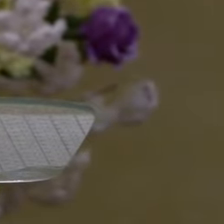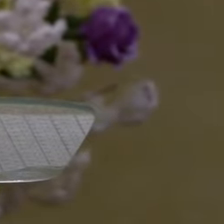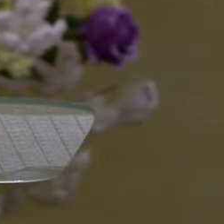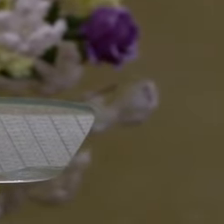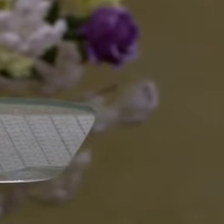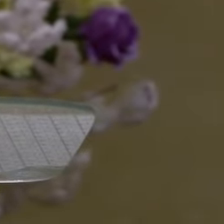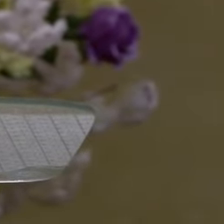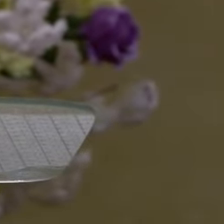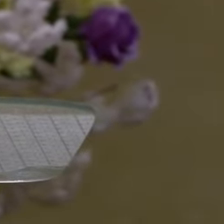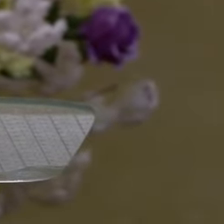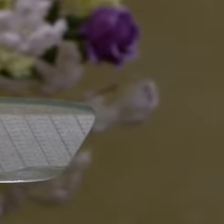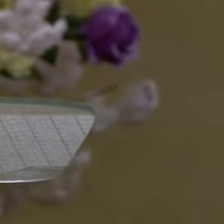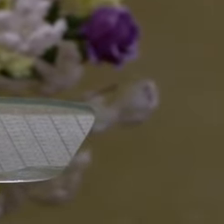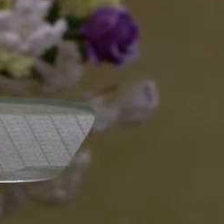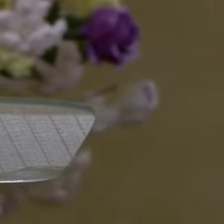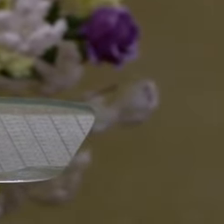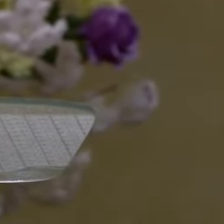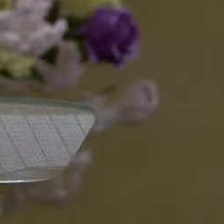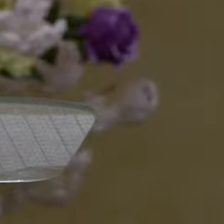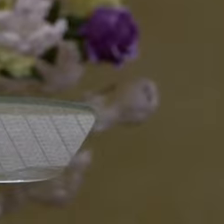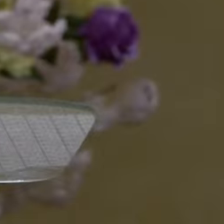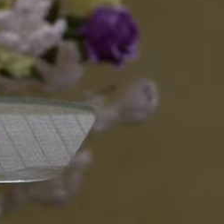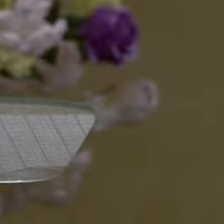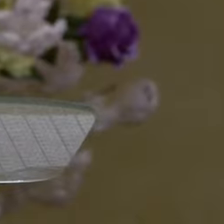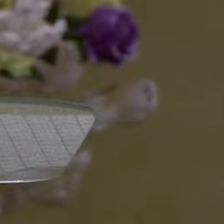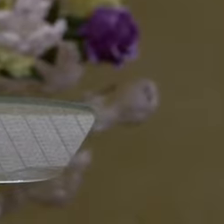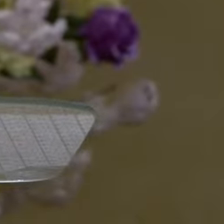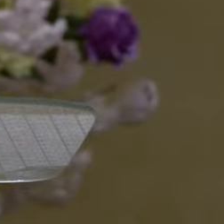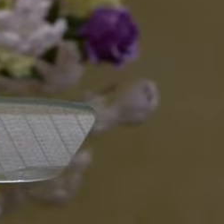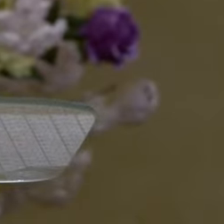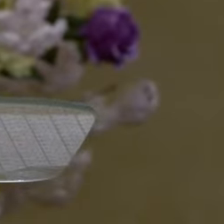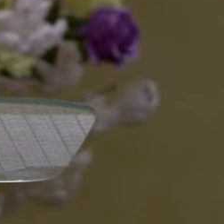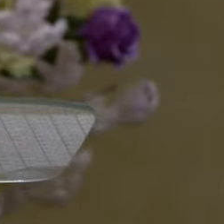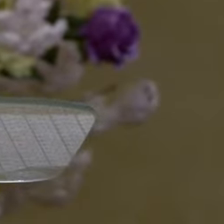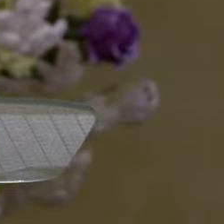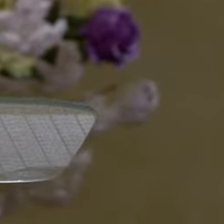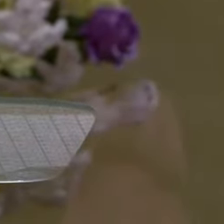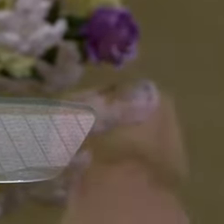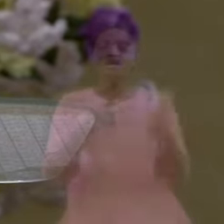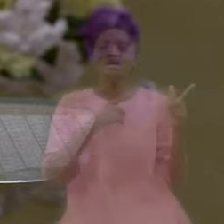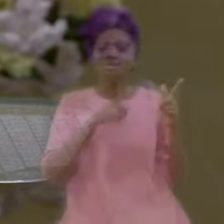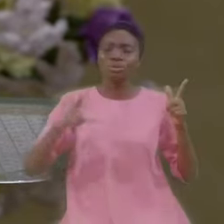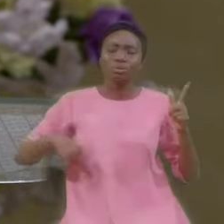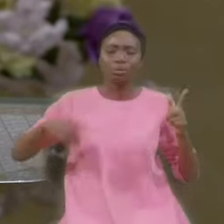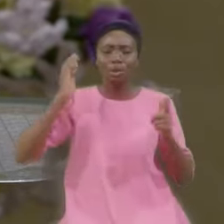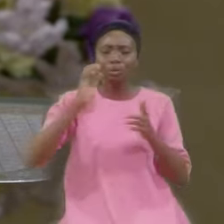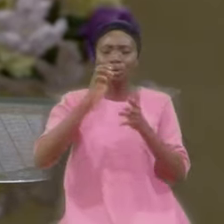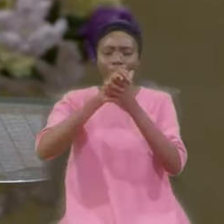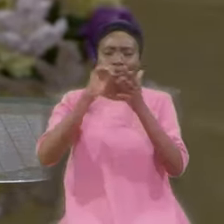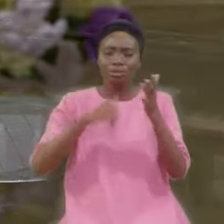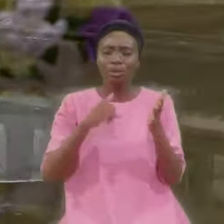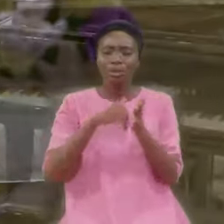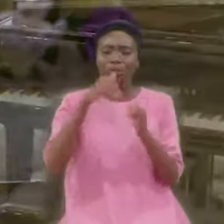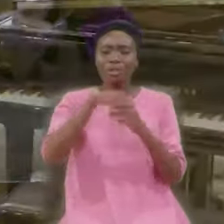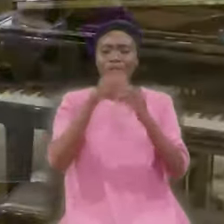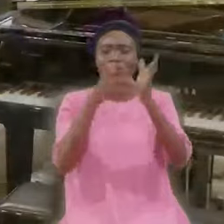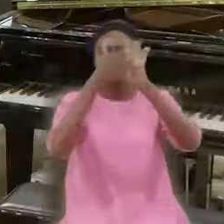you sleepless nights, causing you sorrow, tonight the Lord will remove it in Jesus'